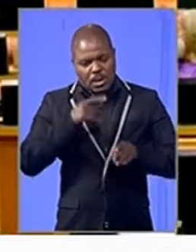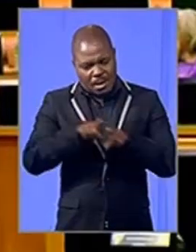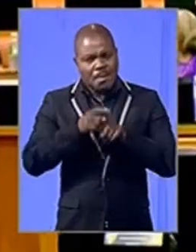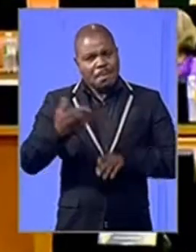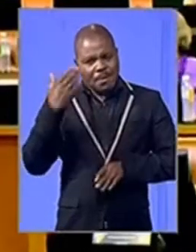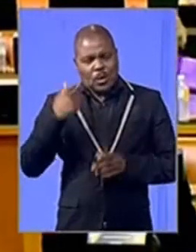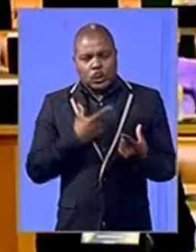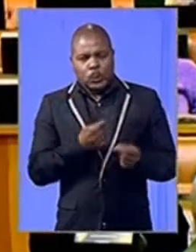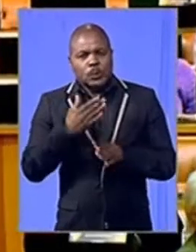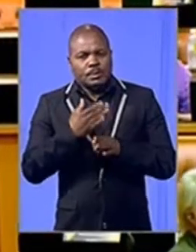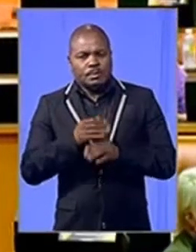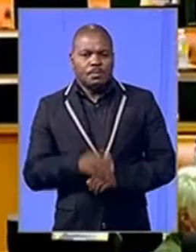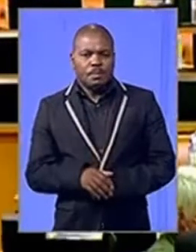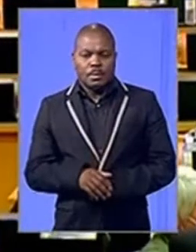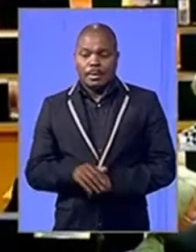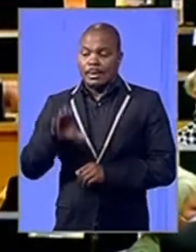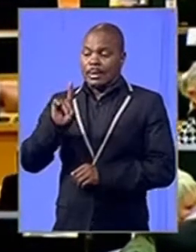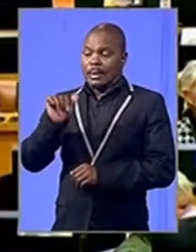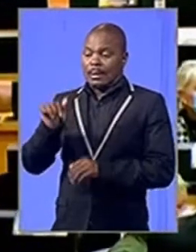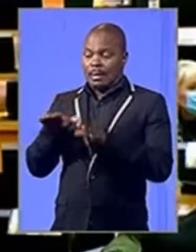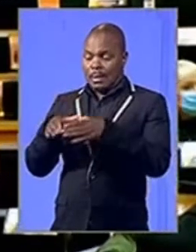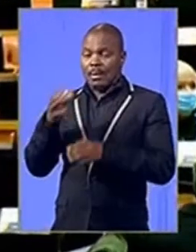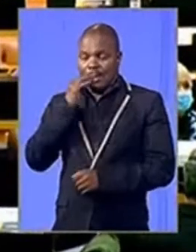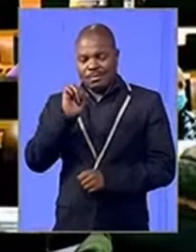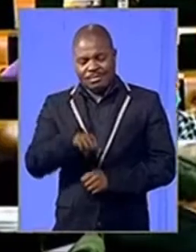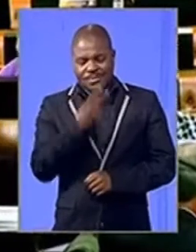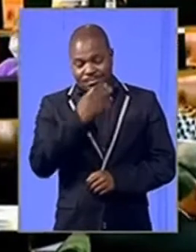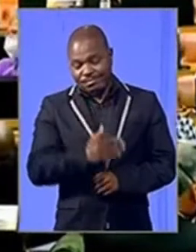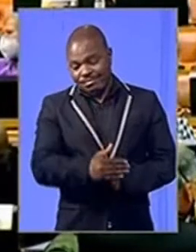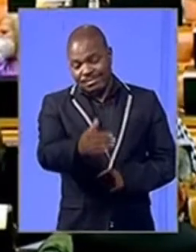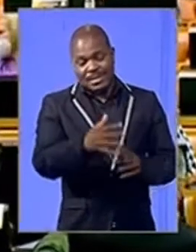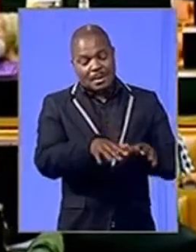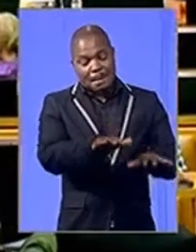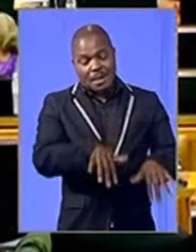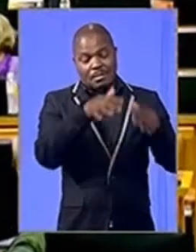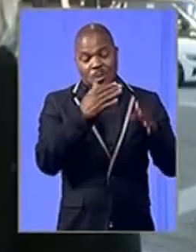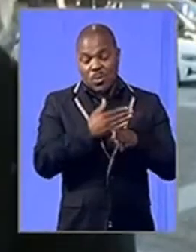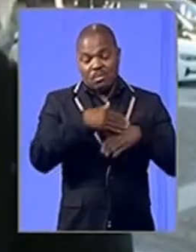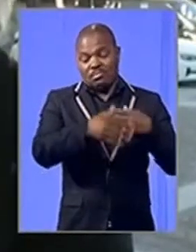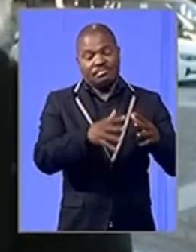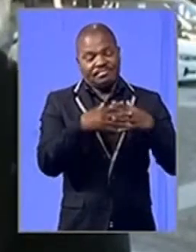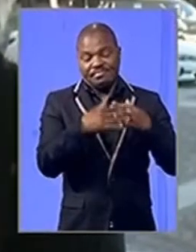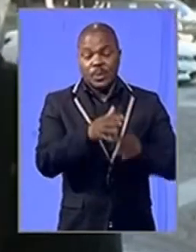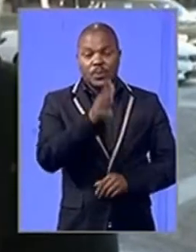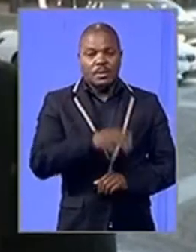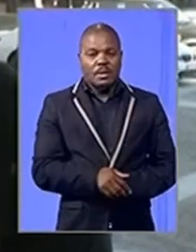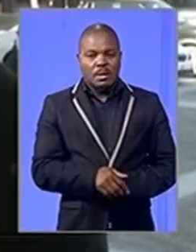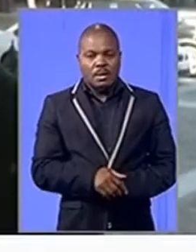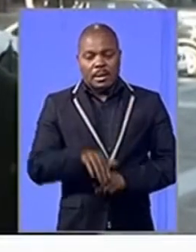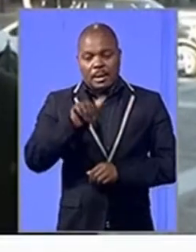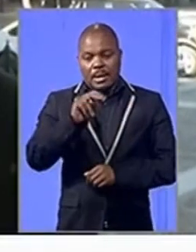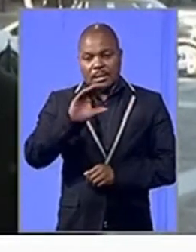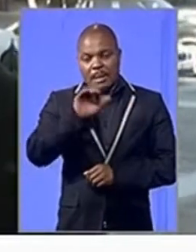Ho sa le jwalo DA e re e bona fela tsamaiso ya palamente e tlo kopakopana. We have a cadre who has been